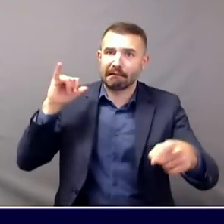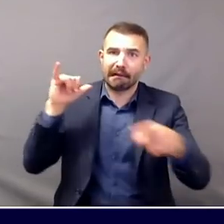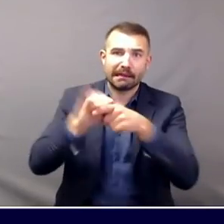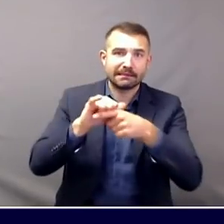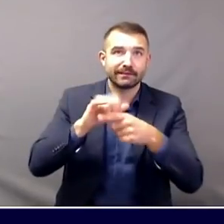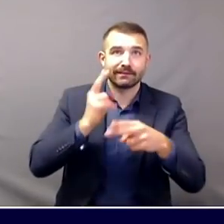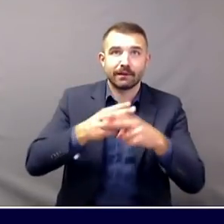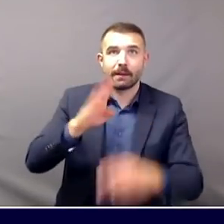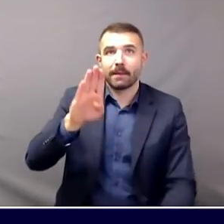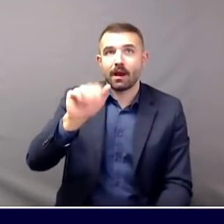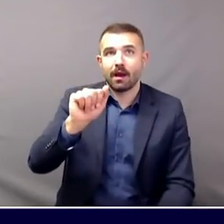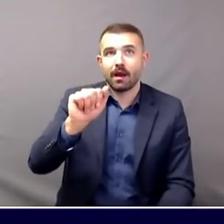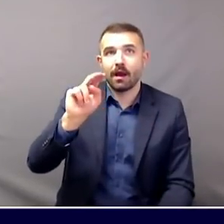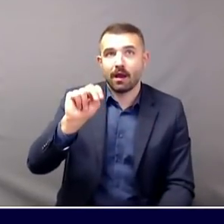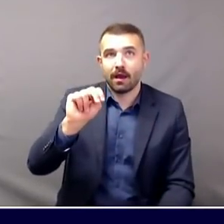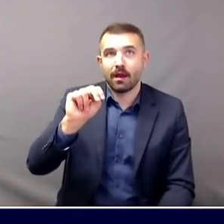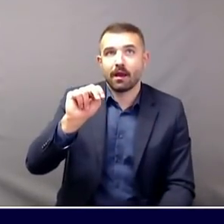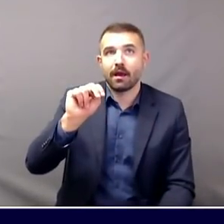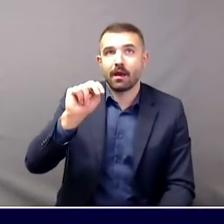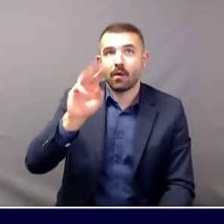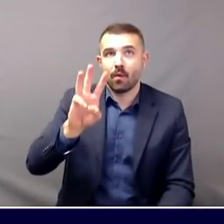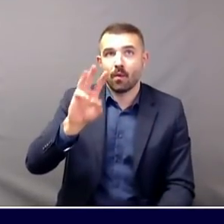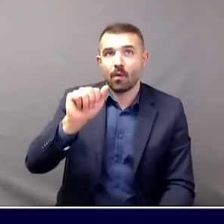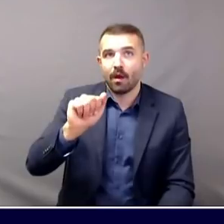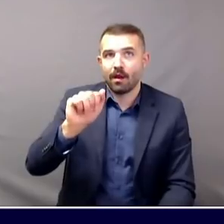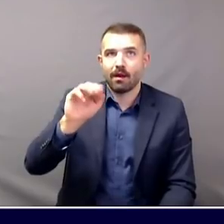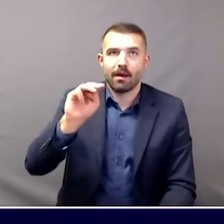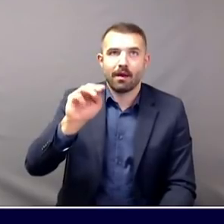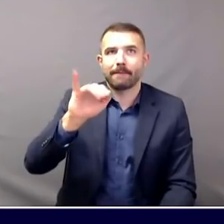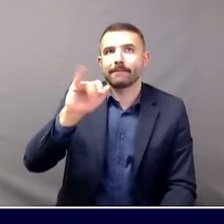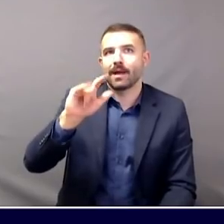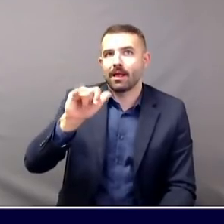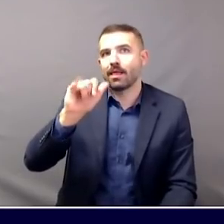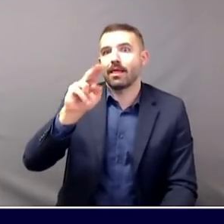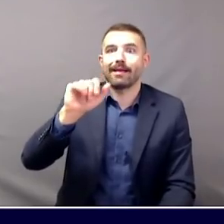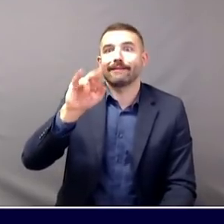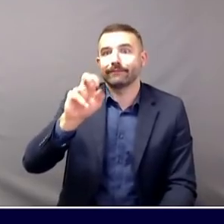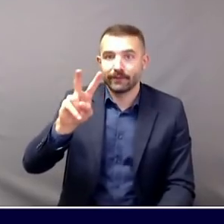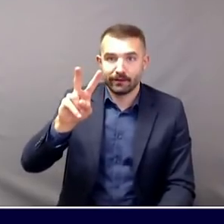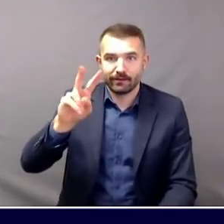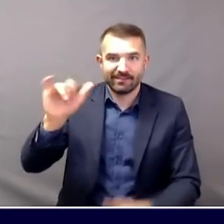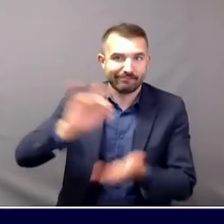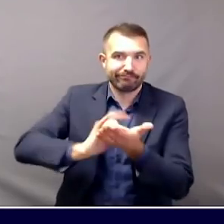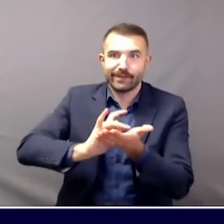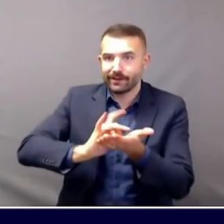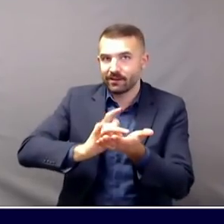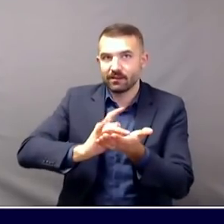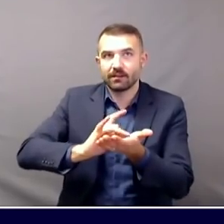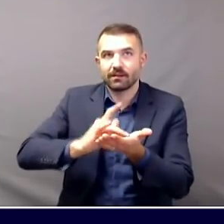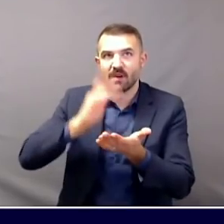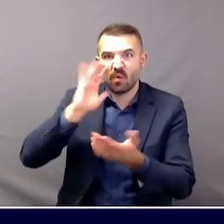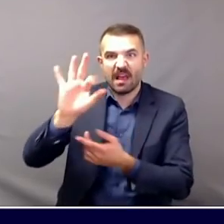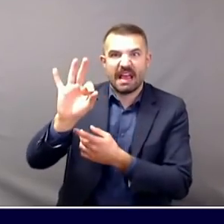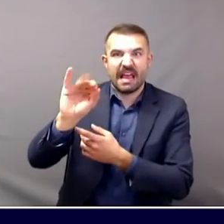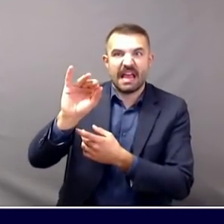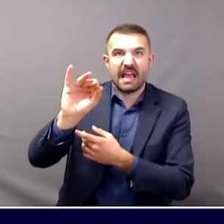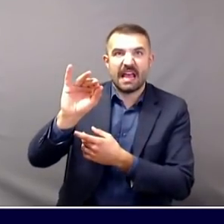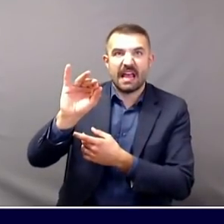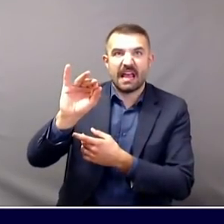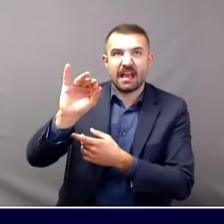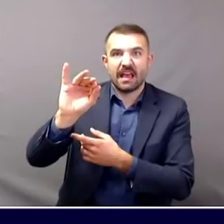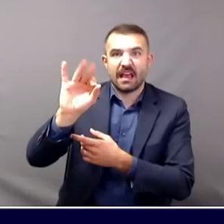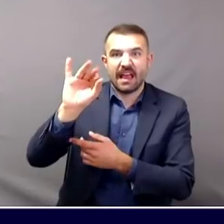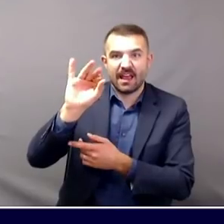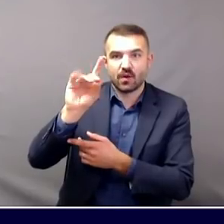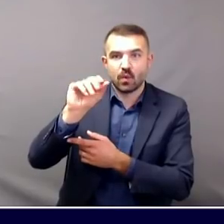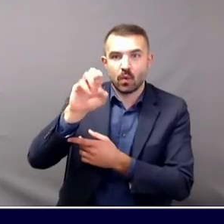receiving approximately 90 doses of that drug every week for the next several months. We at the